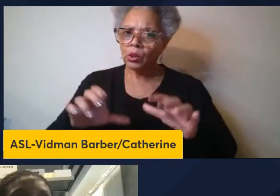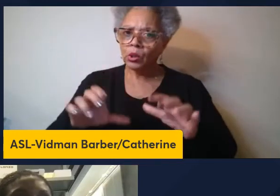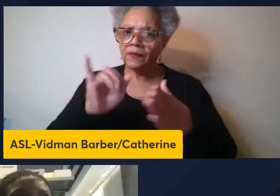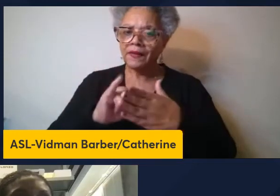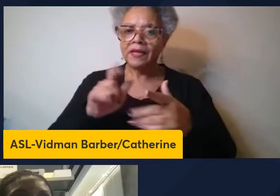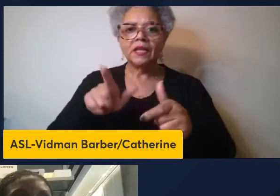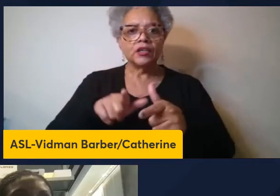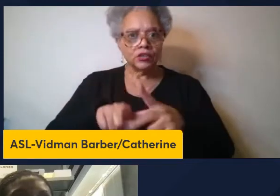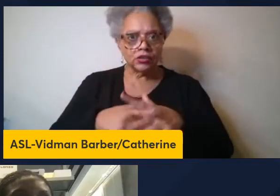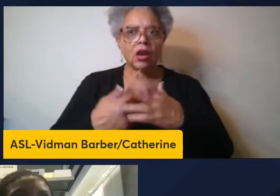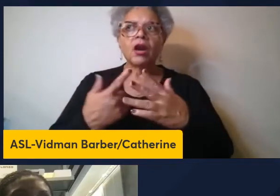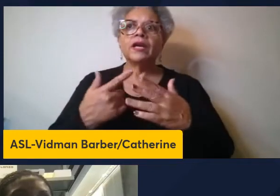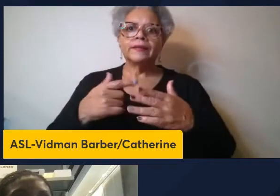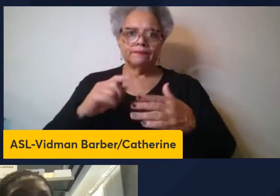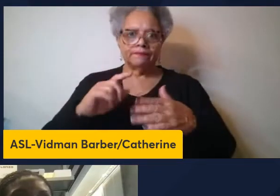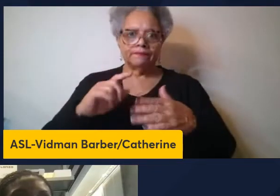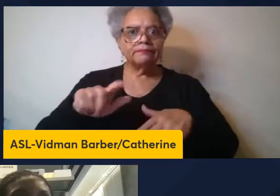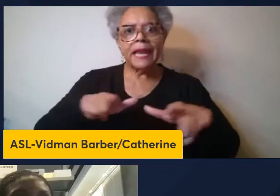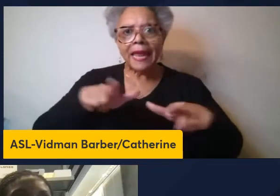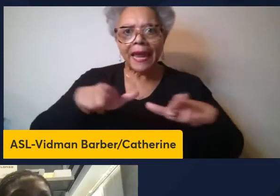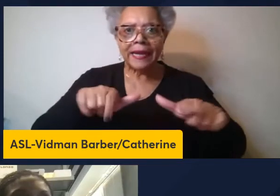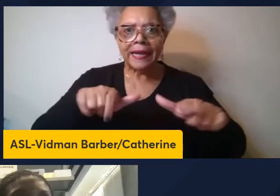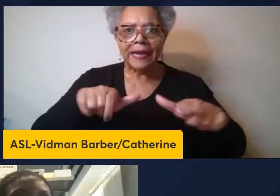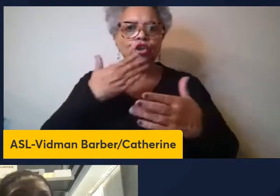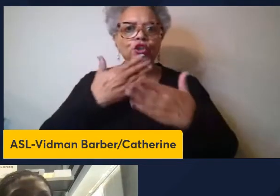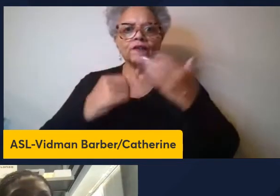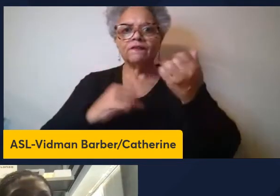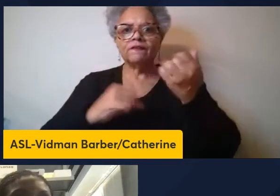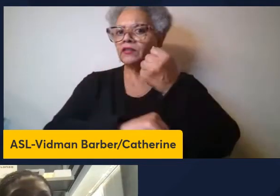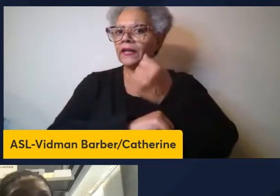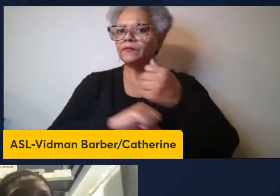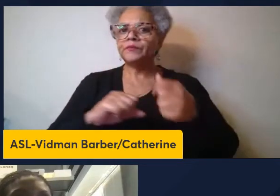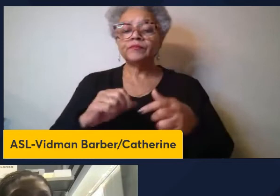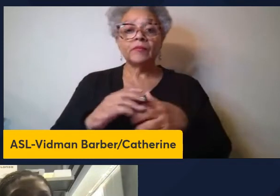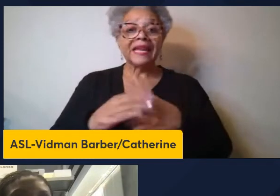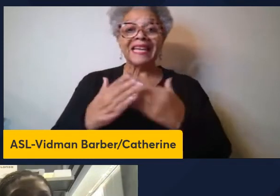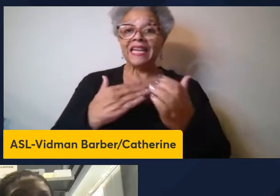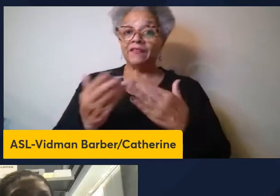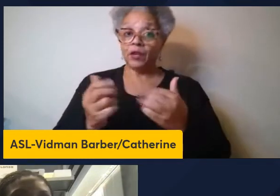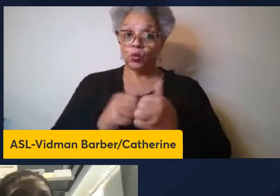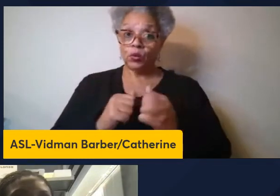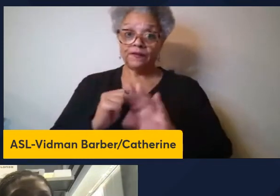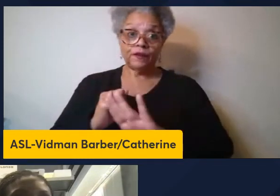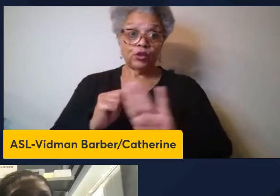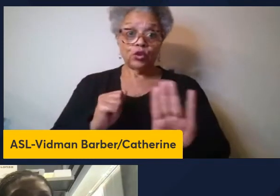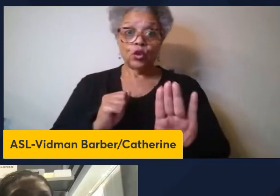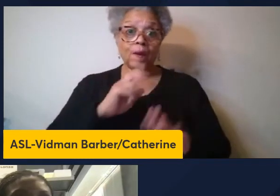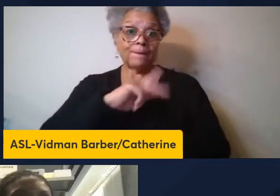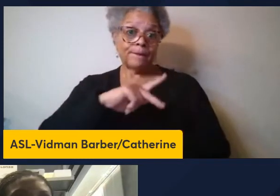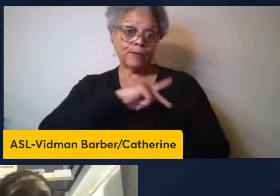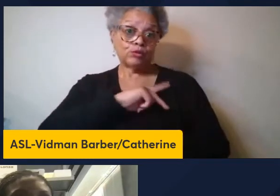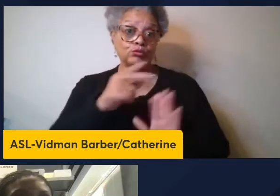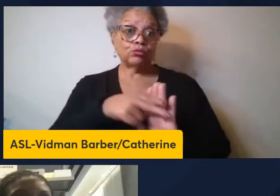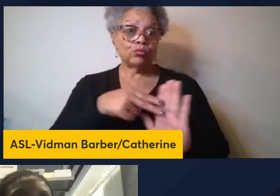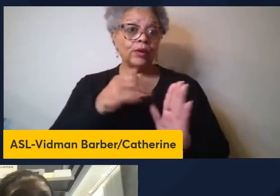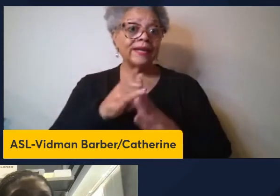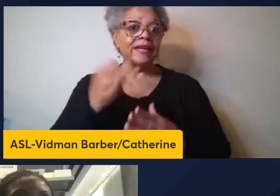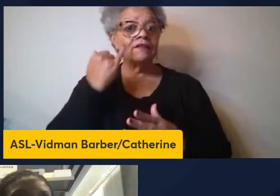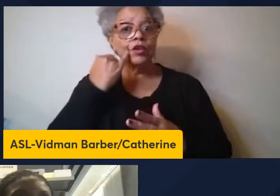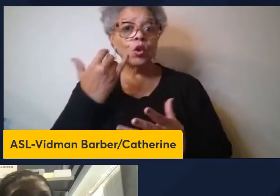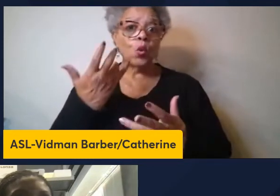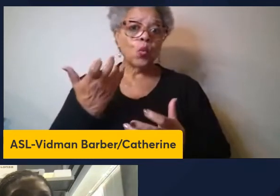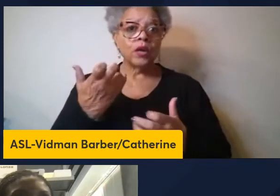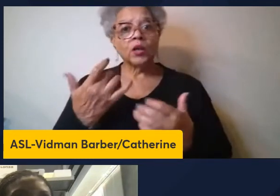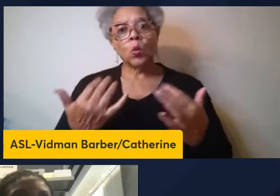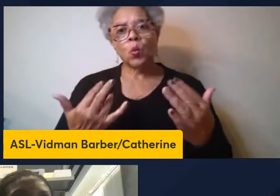that great foundation. So about a year out is a good time, even with your your personal brand. If you kind of want to